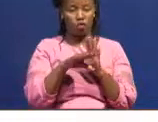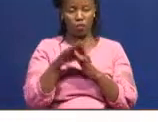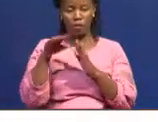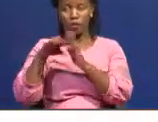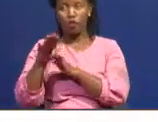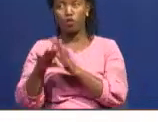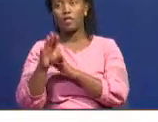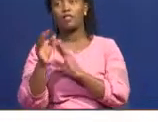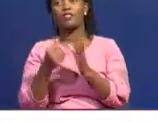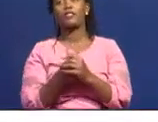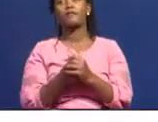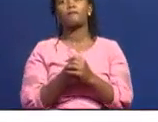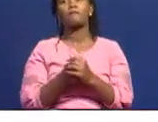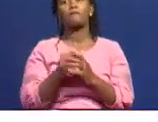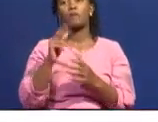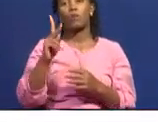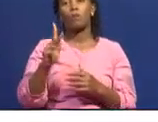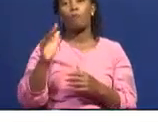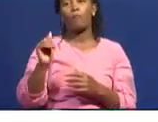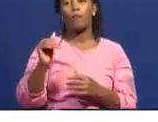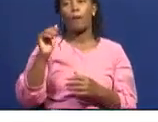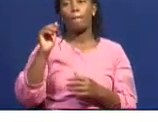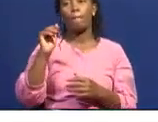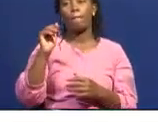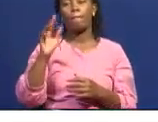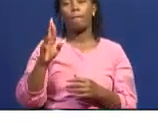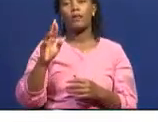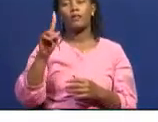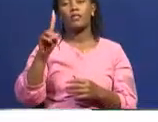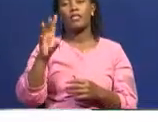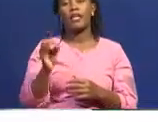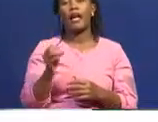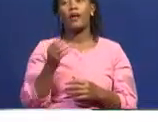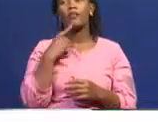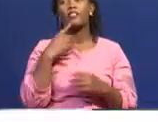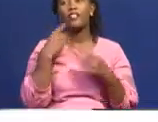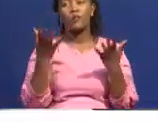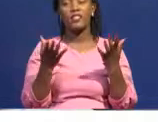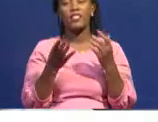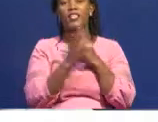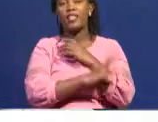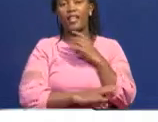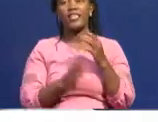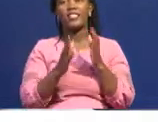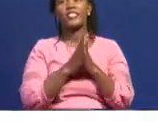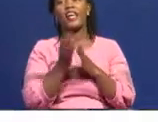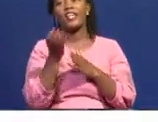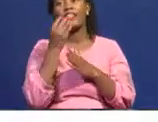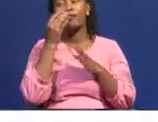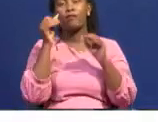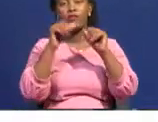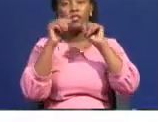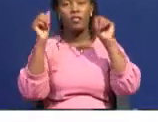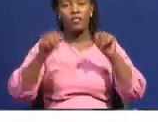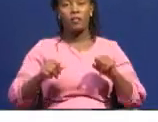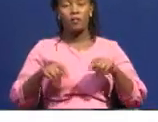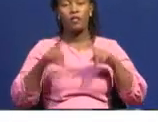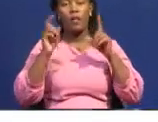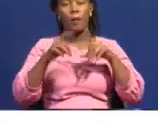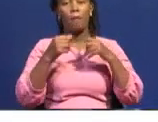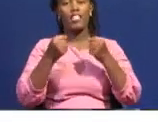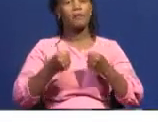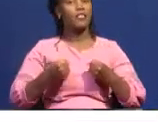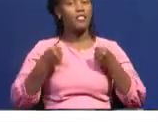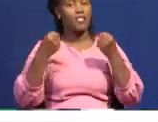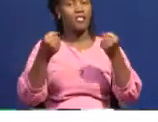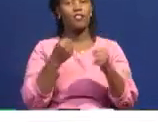Kenya Agricultural Livestock Research Organization says the country's rice seed systems needs to be formalized and strengthened to